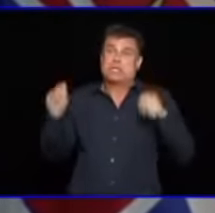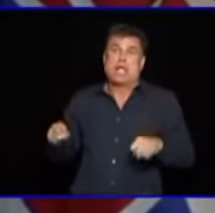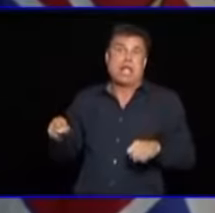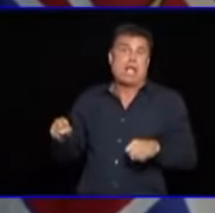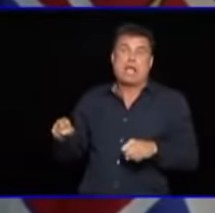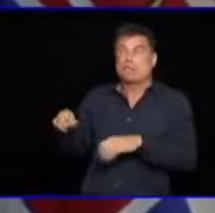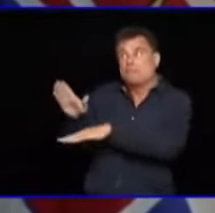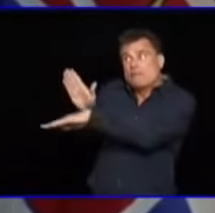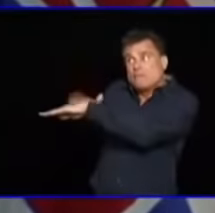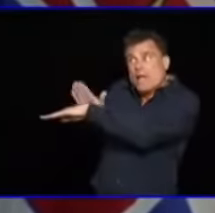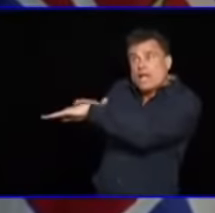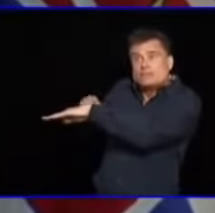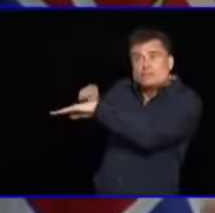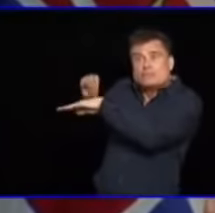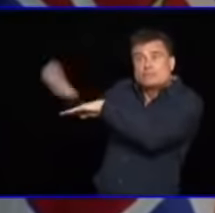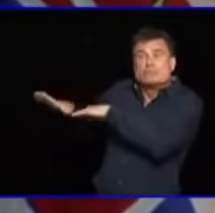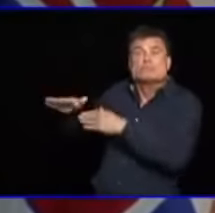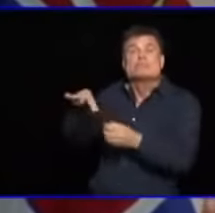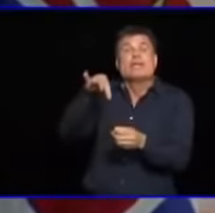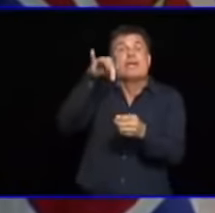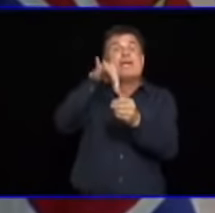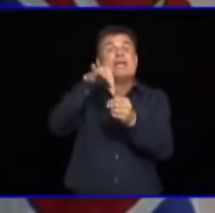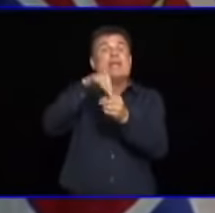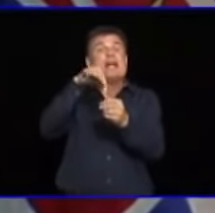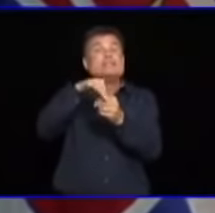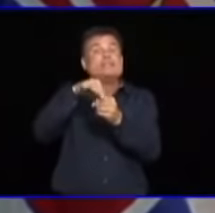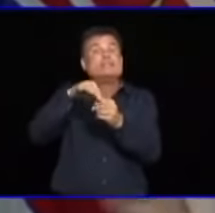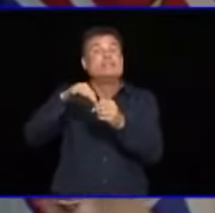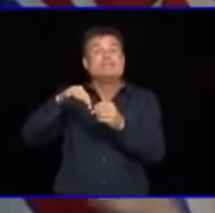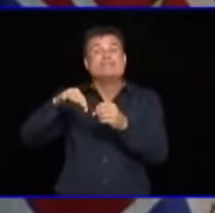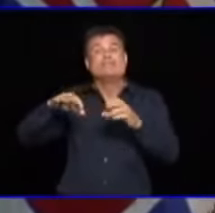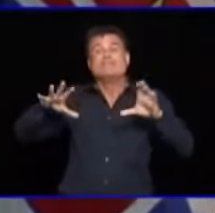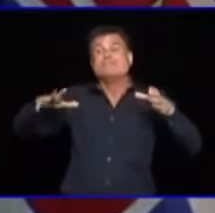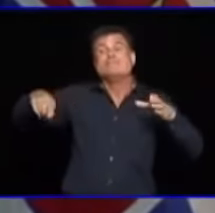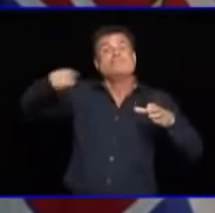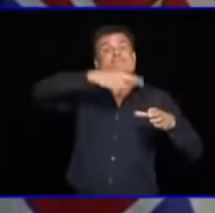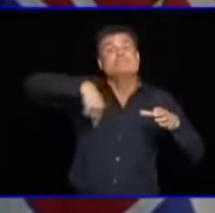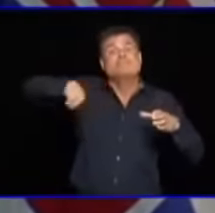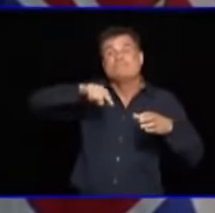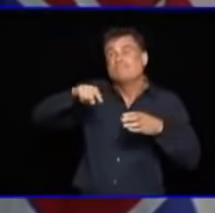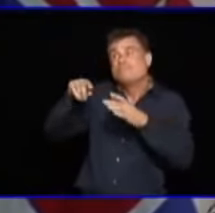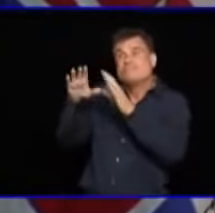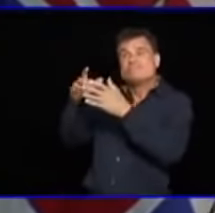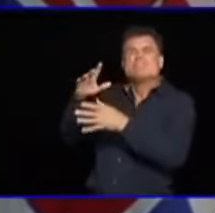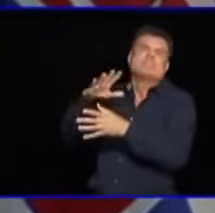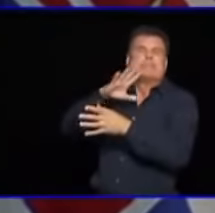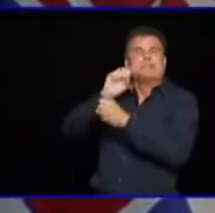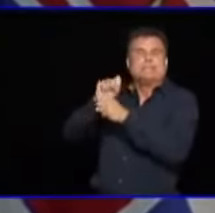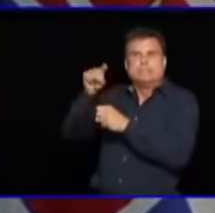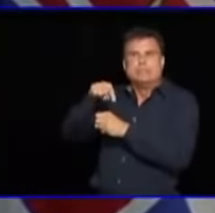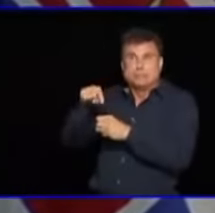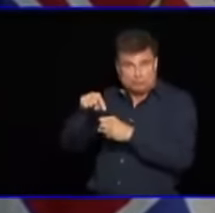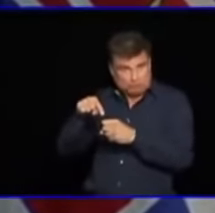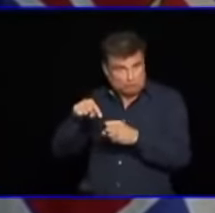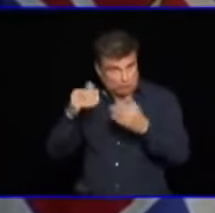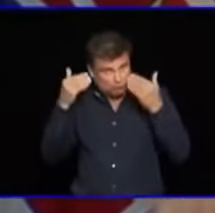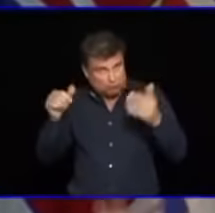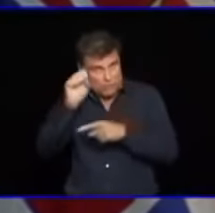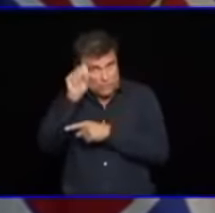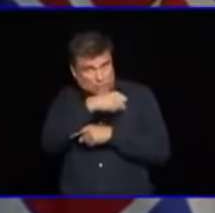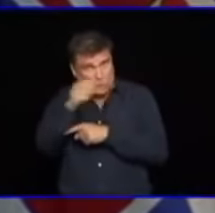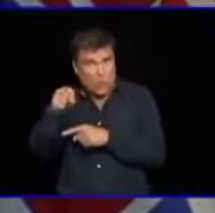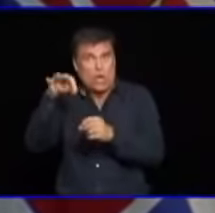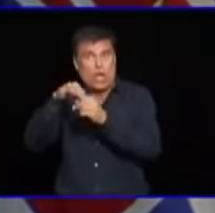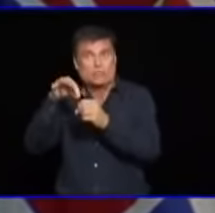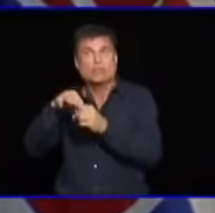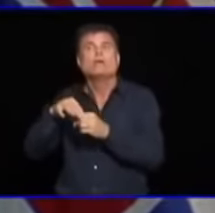to make sure that all the things that we need to do are in place. And we've had a conversation actually just this week with my